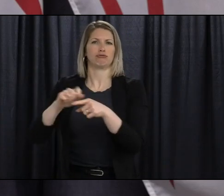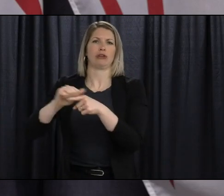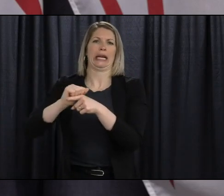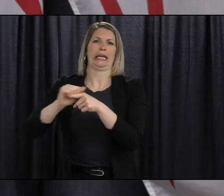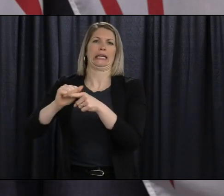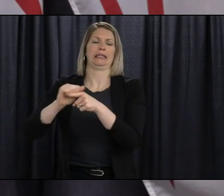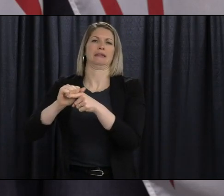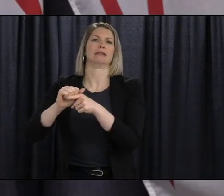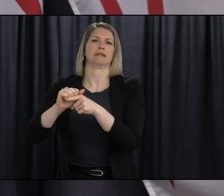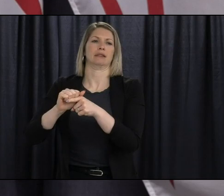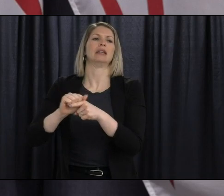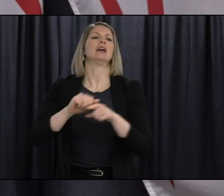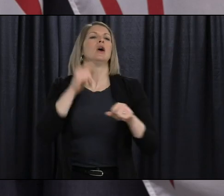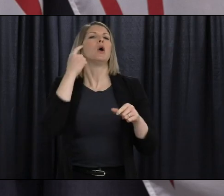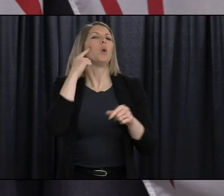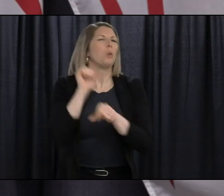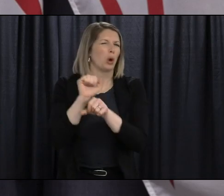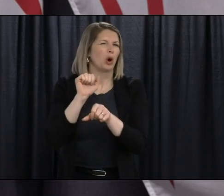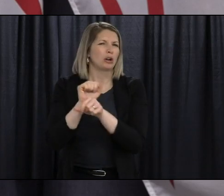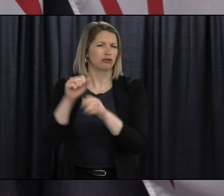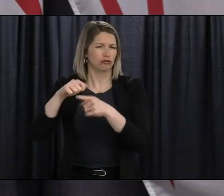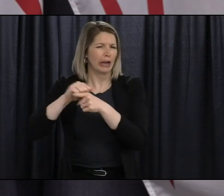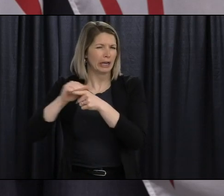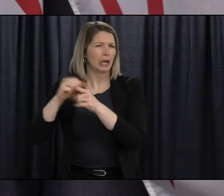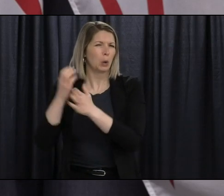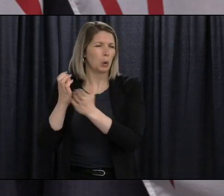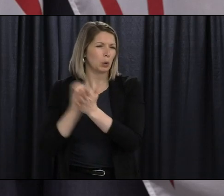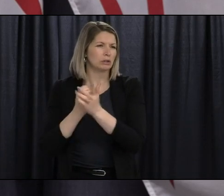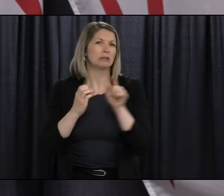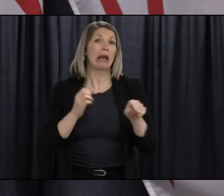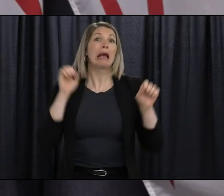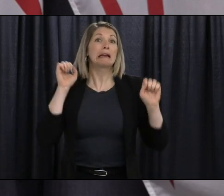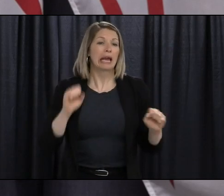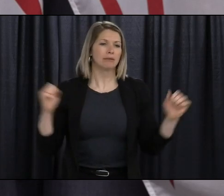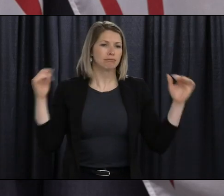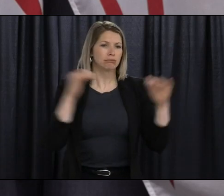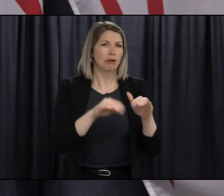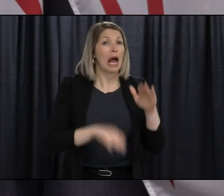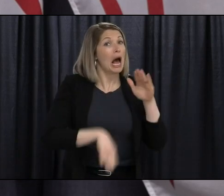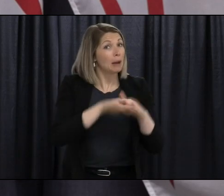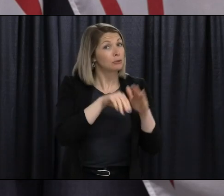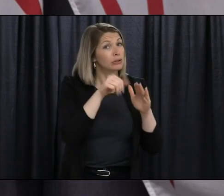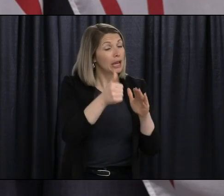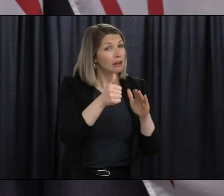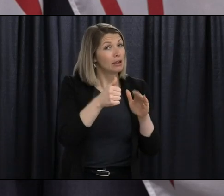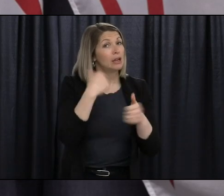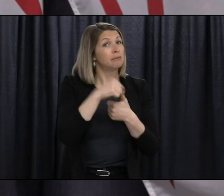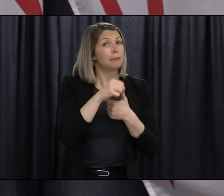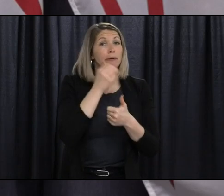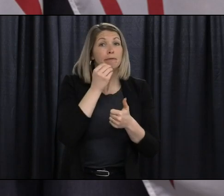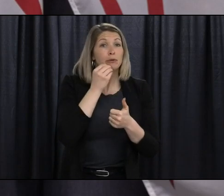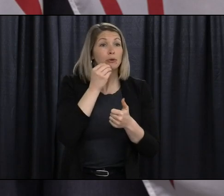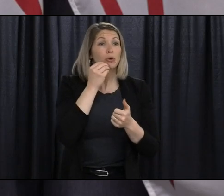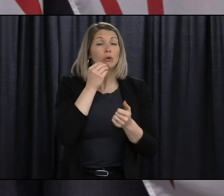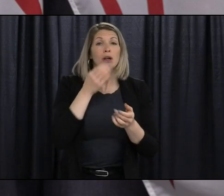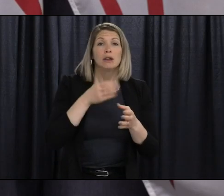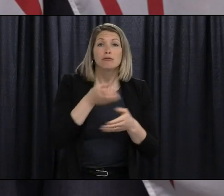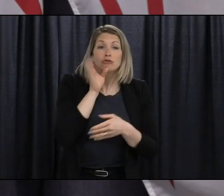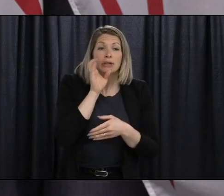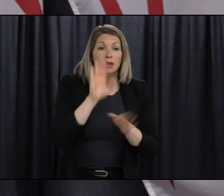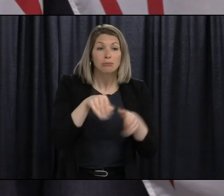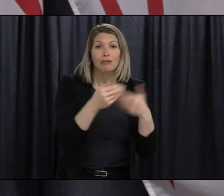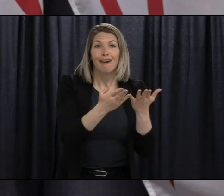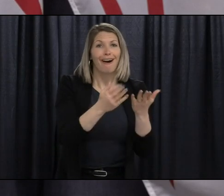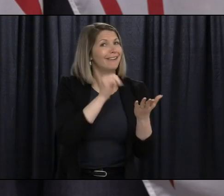these gatherings. Tissues, wastebaskets, and hand hygiene stations must be readily available. People attending